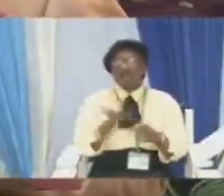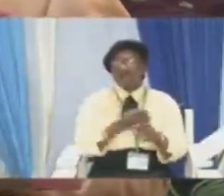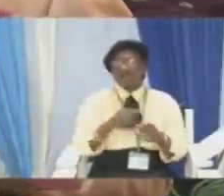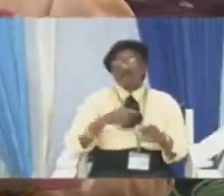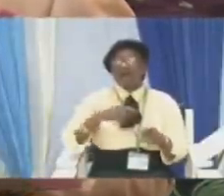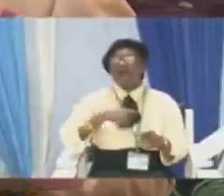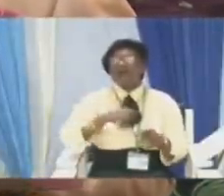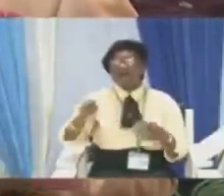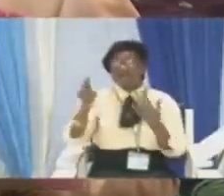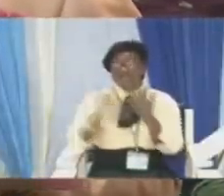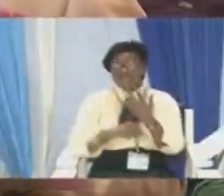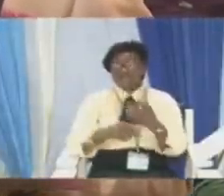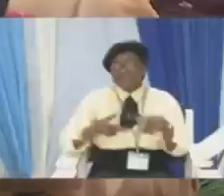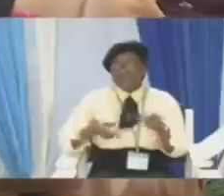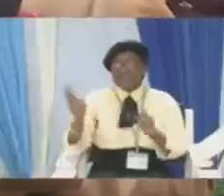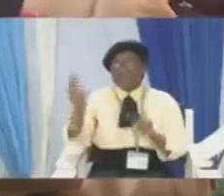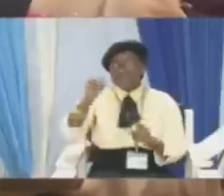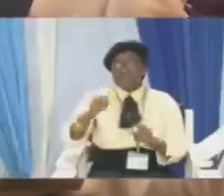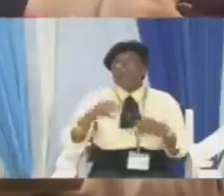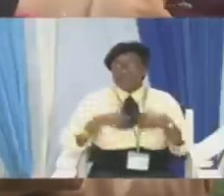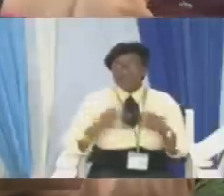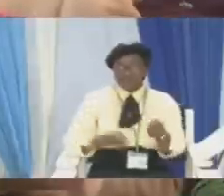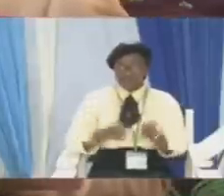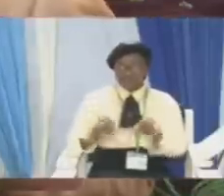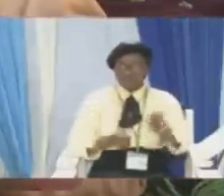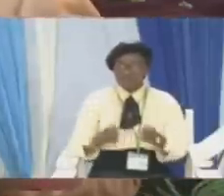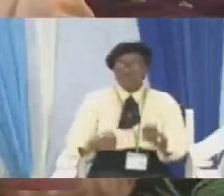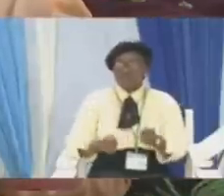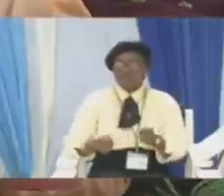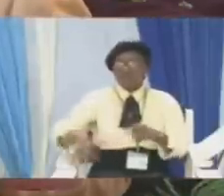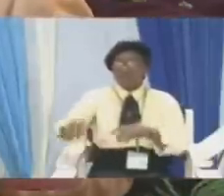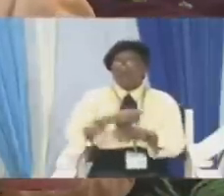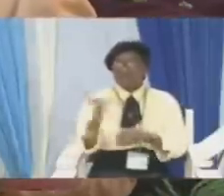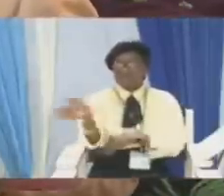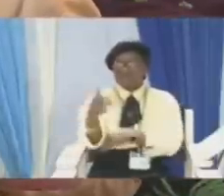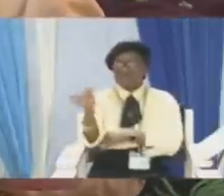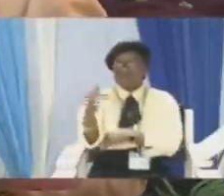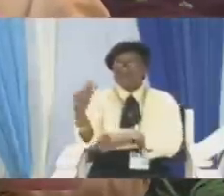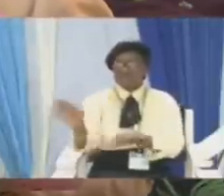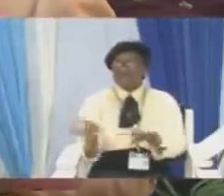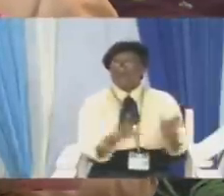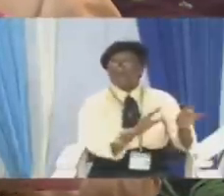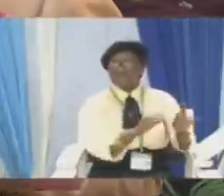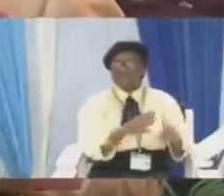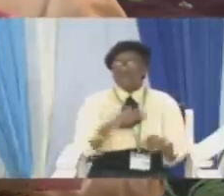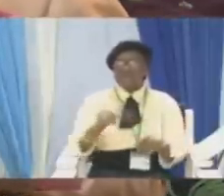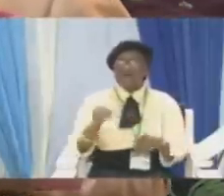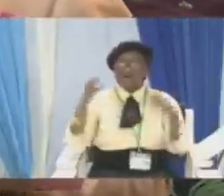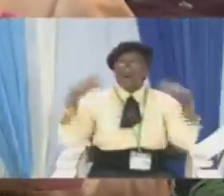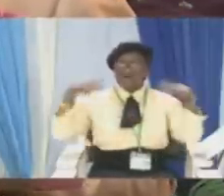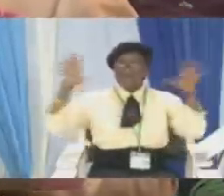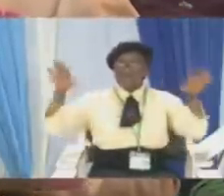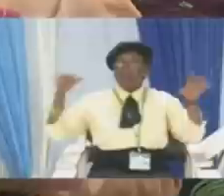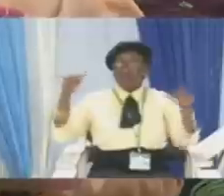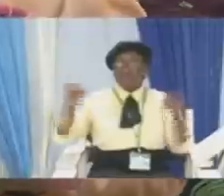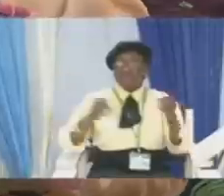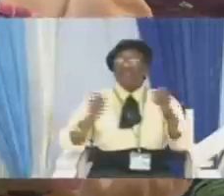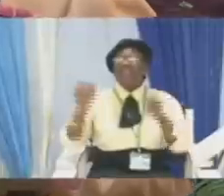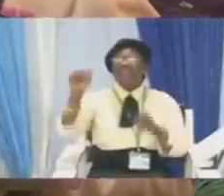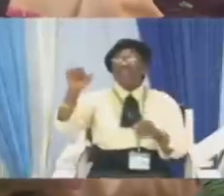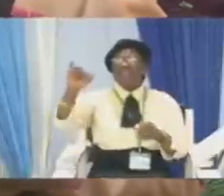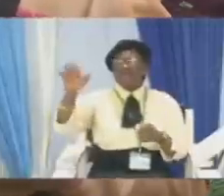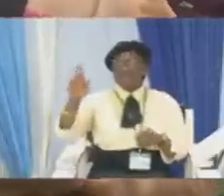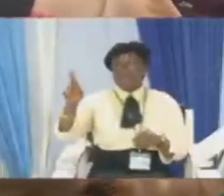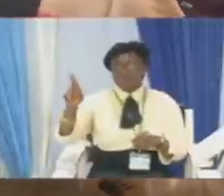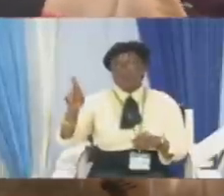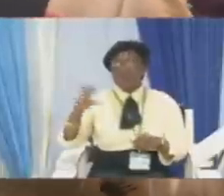likeness. Let them have dominion over the fish of the sea, and over the fowls of the air,